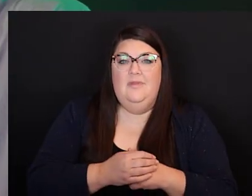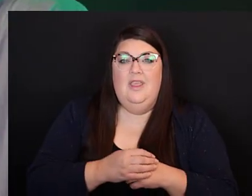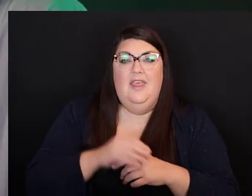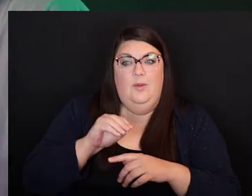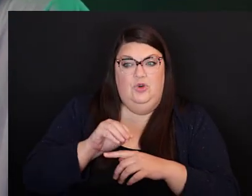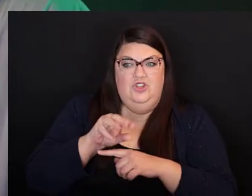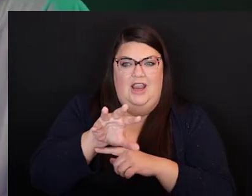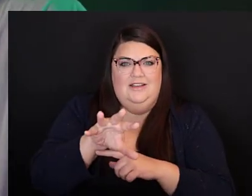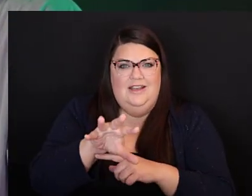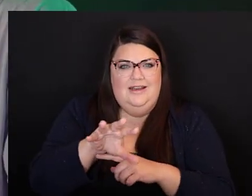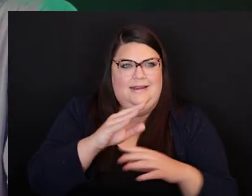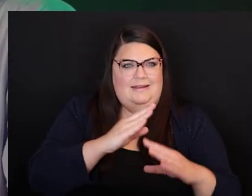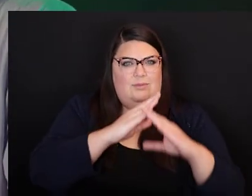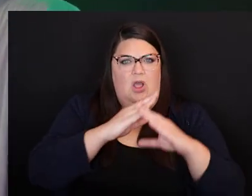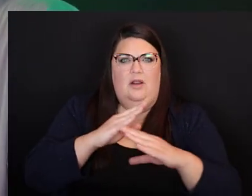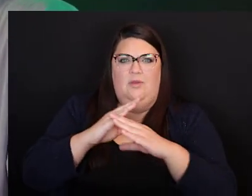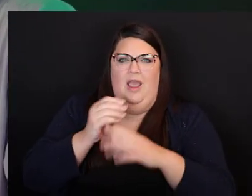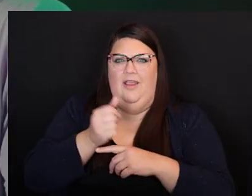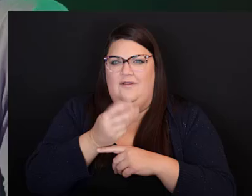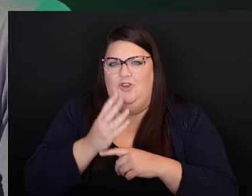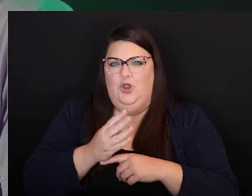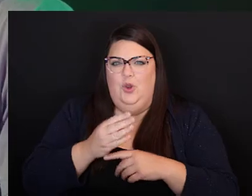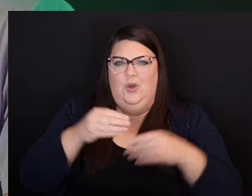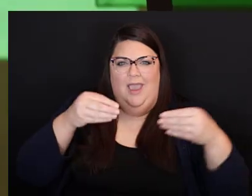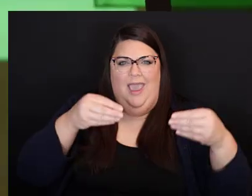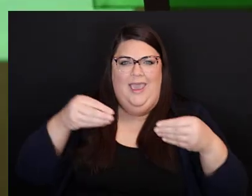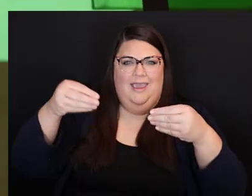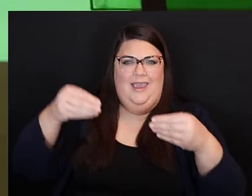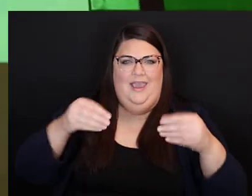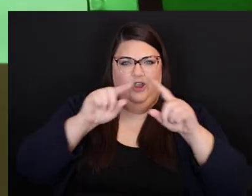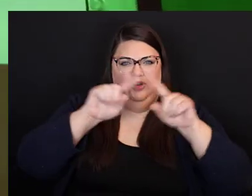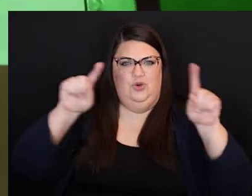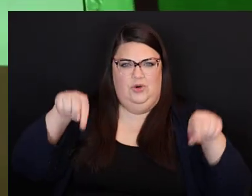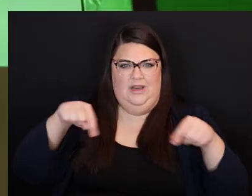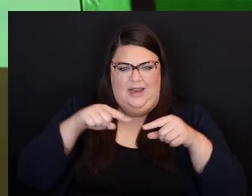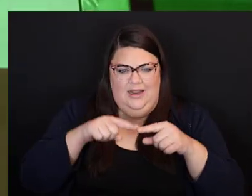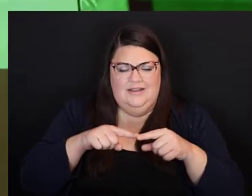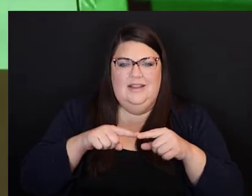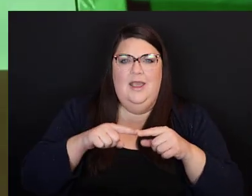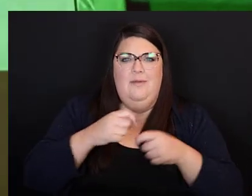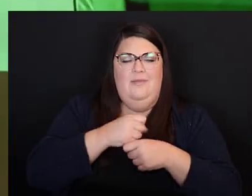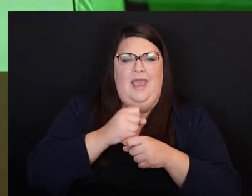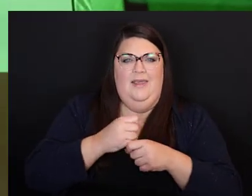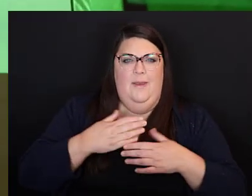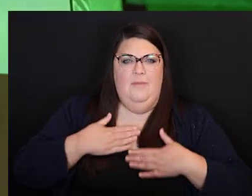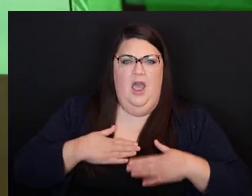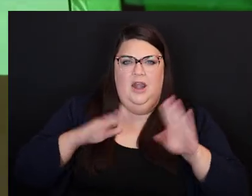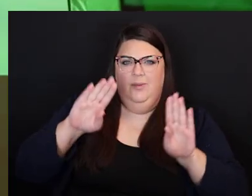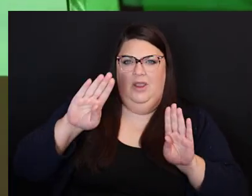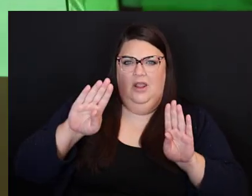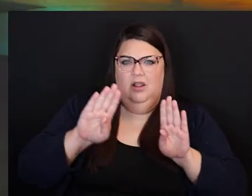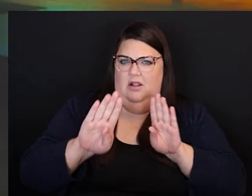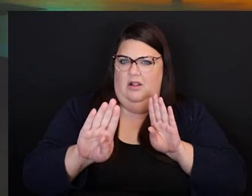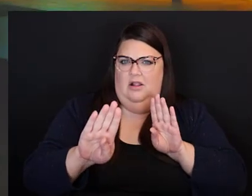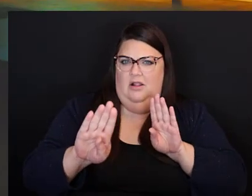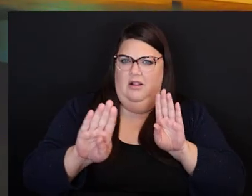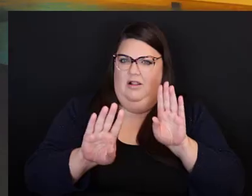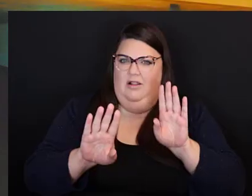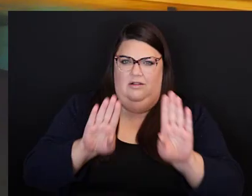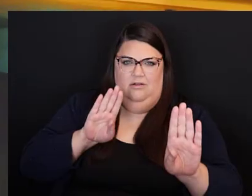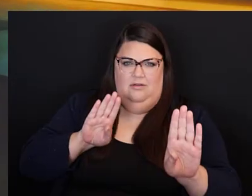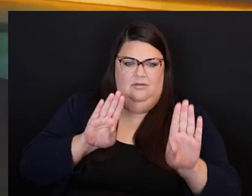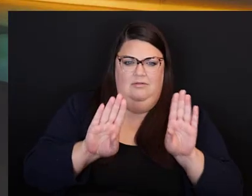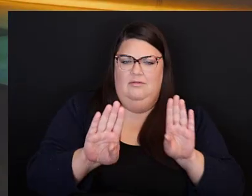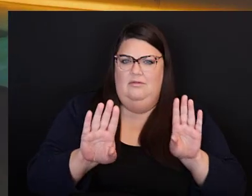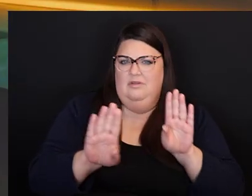the wall is interrupted by a number of hanging screens that break up the image, cause the body to be staggered in space forward and back. Siccer